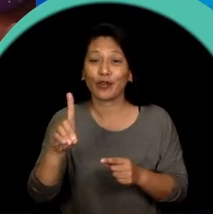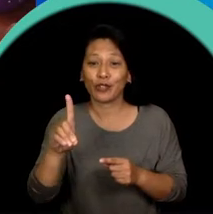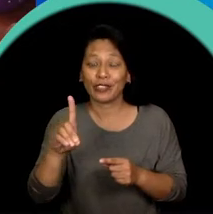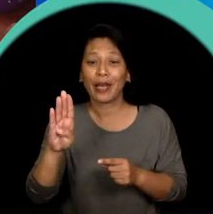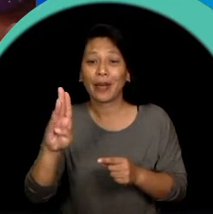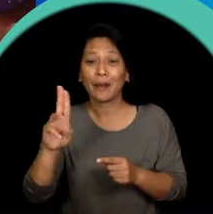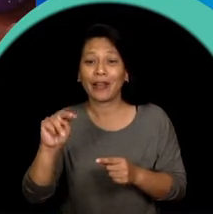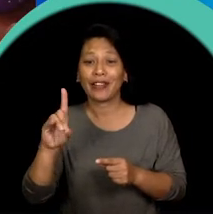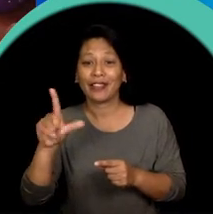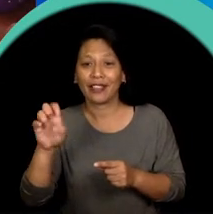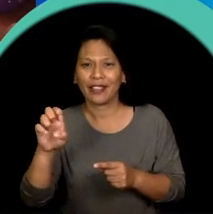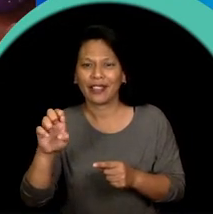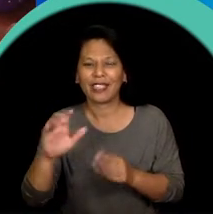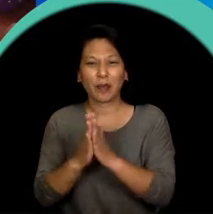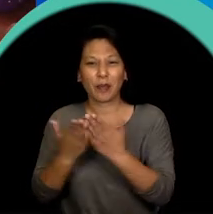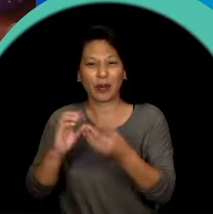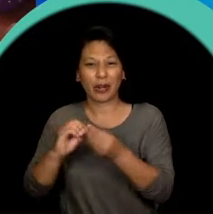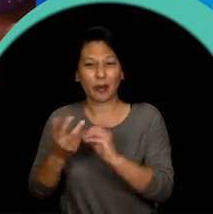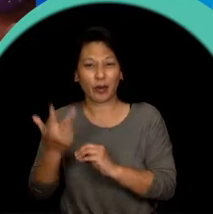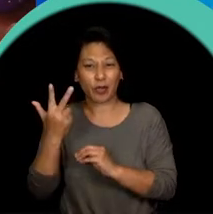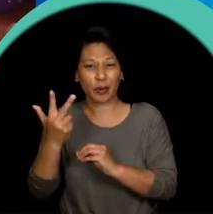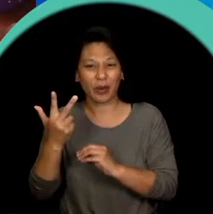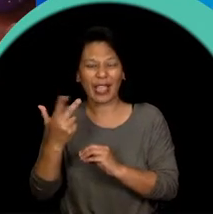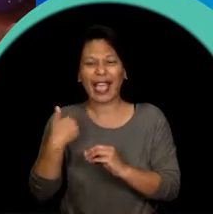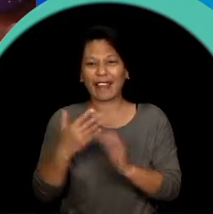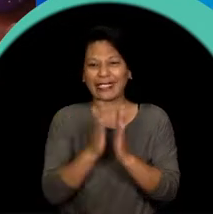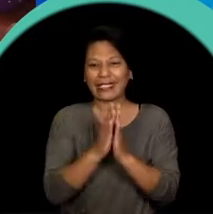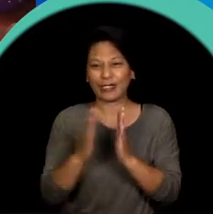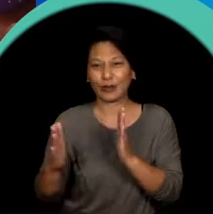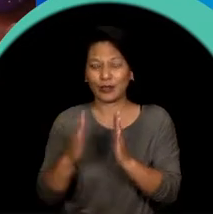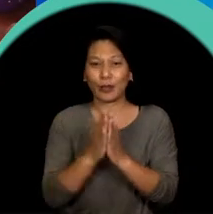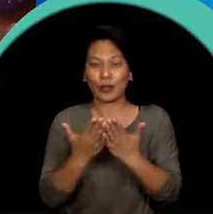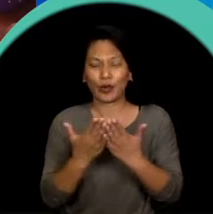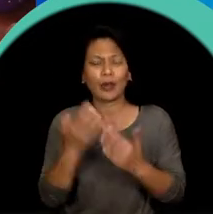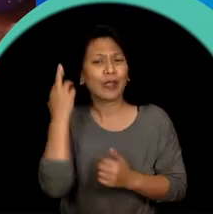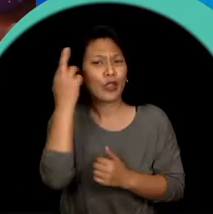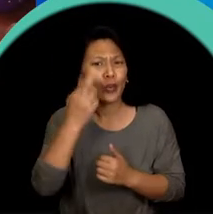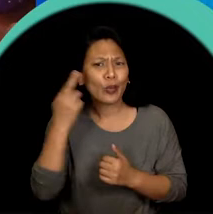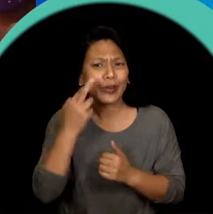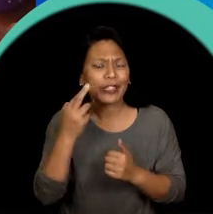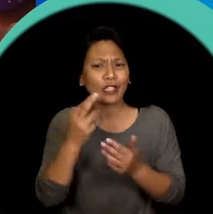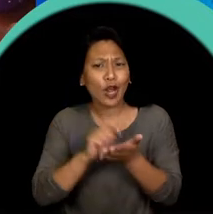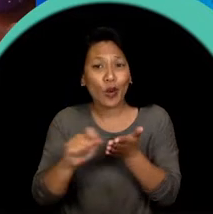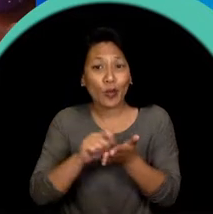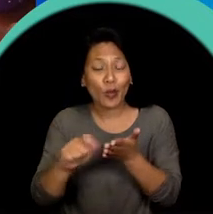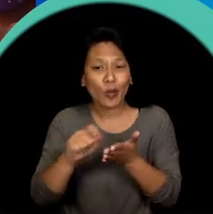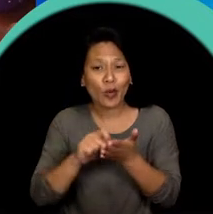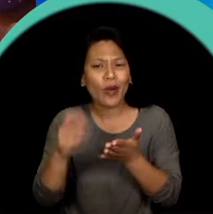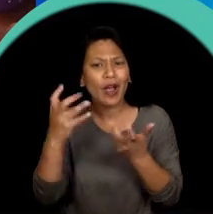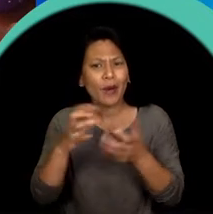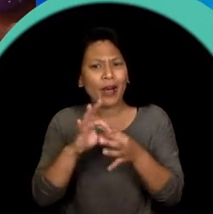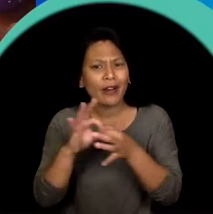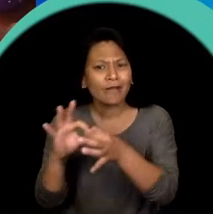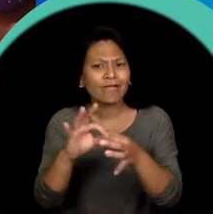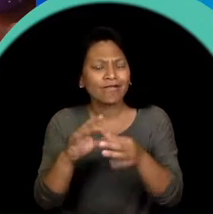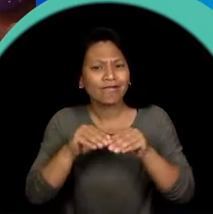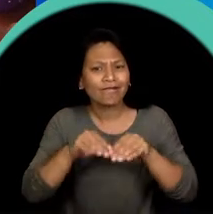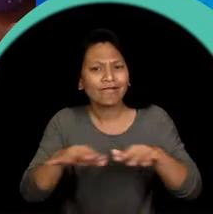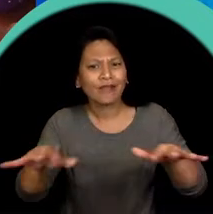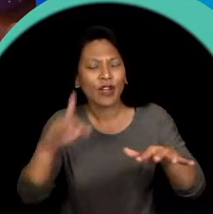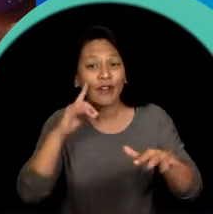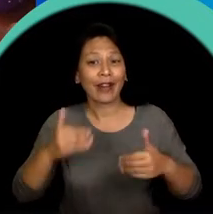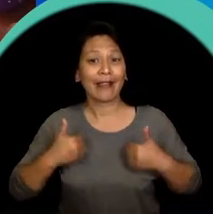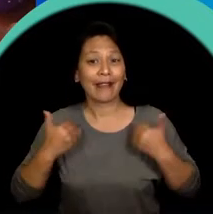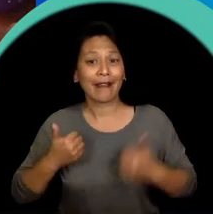3 in the Mighty Muskrats Mystery series. Now, I wrote the series because I wanted to reach out to young Canadians who